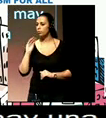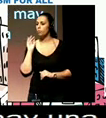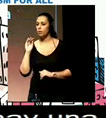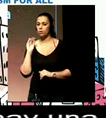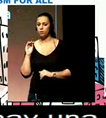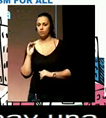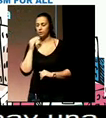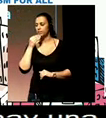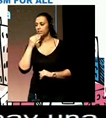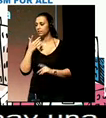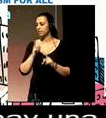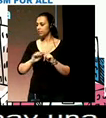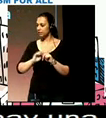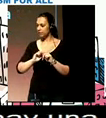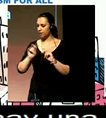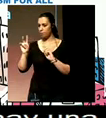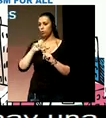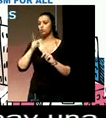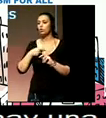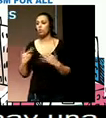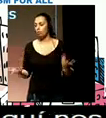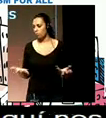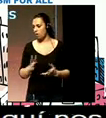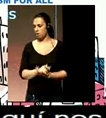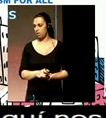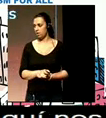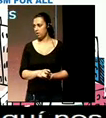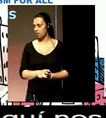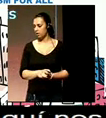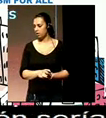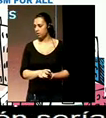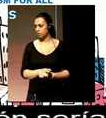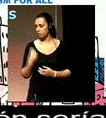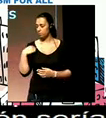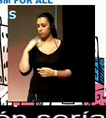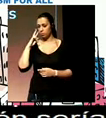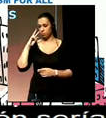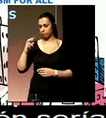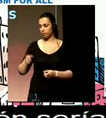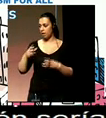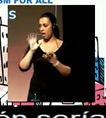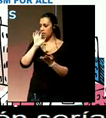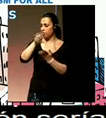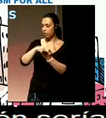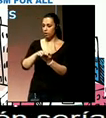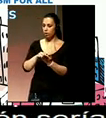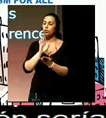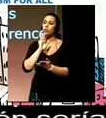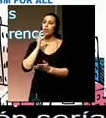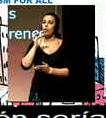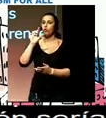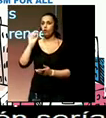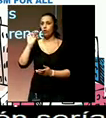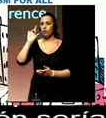is appropriate. Here, going into this building in Florence, we have a temporary ramp